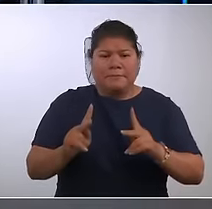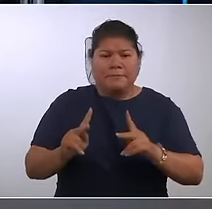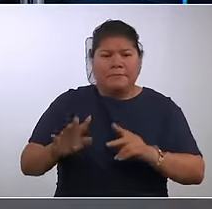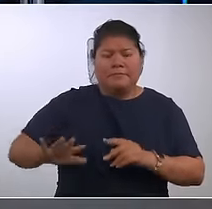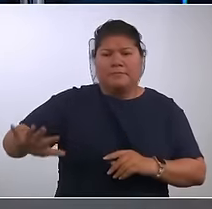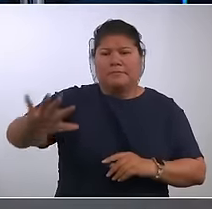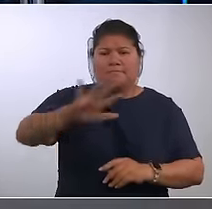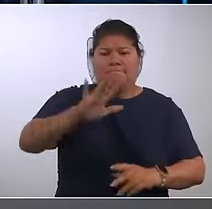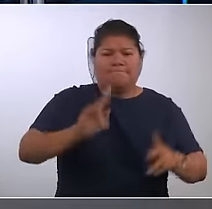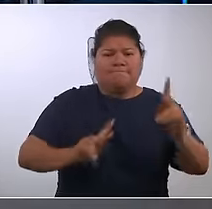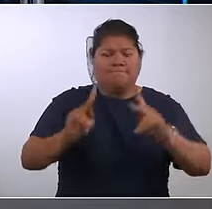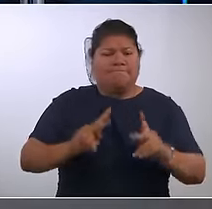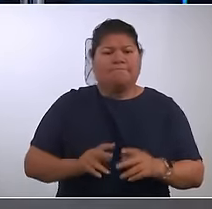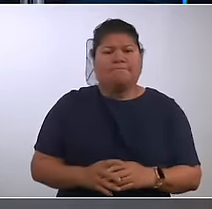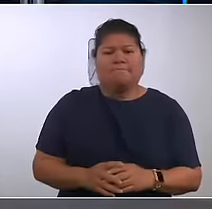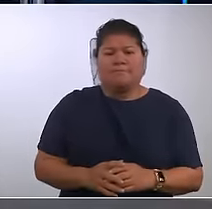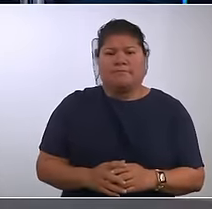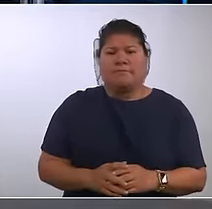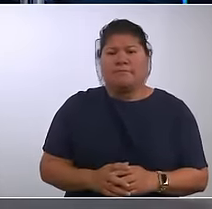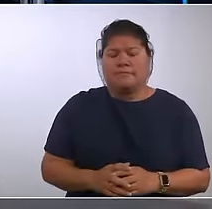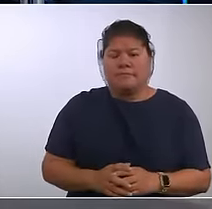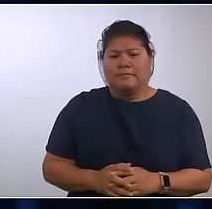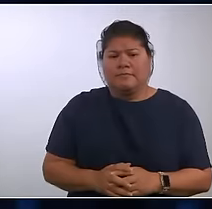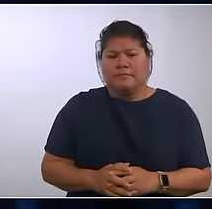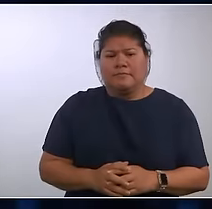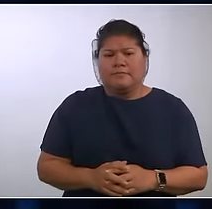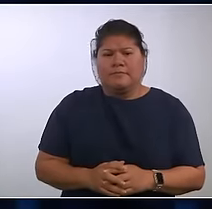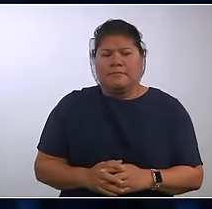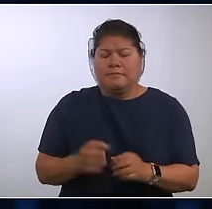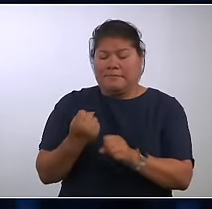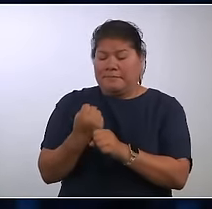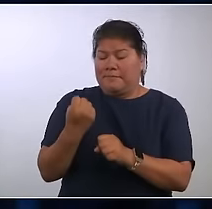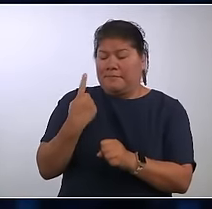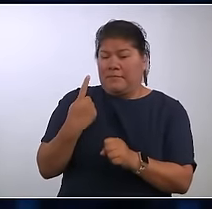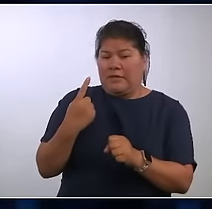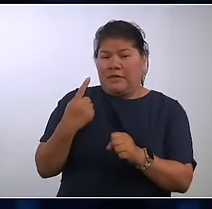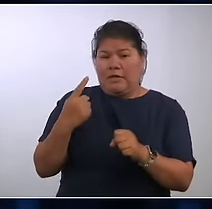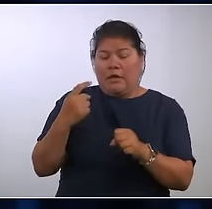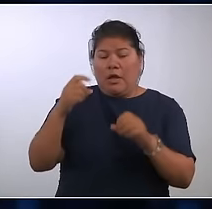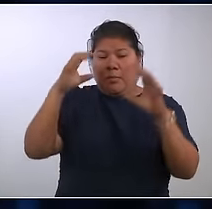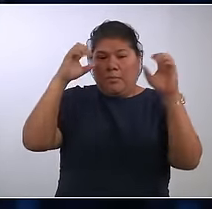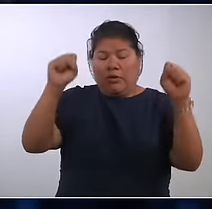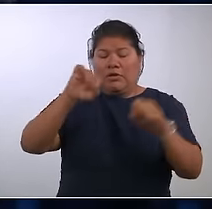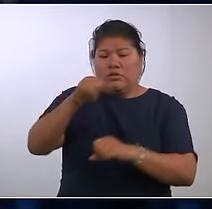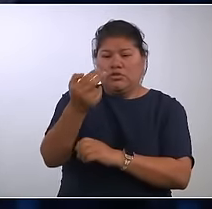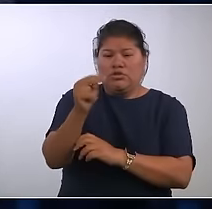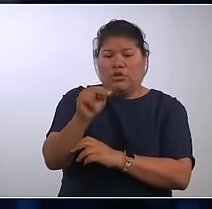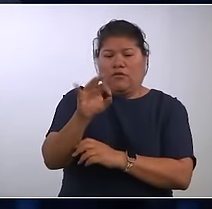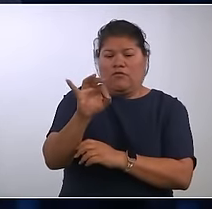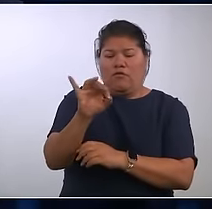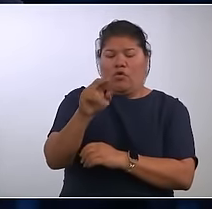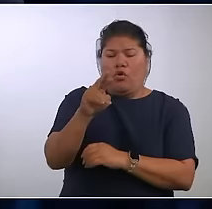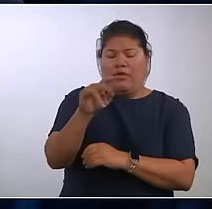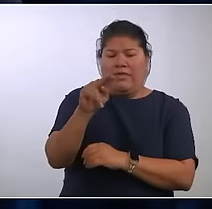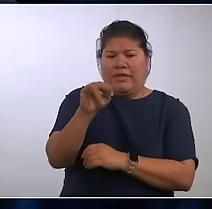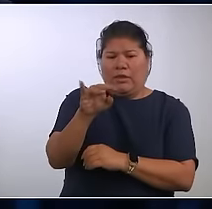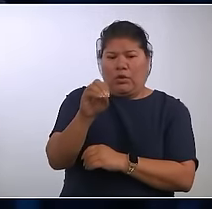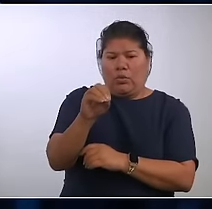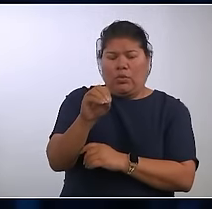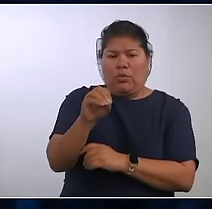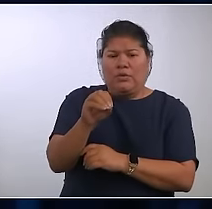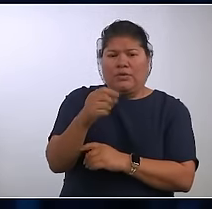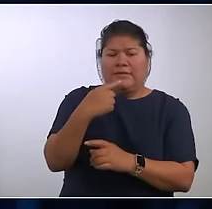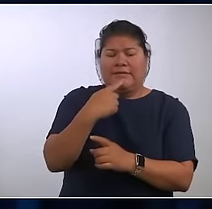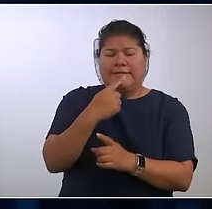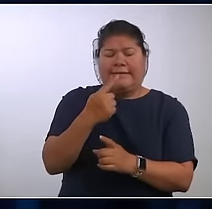pueblo de Dios. And that type of people among the people of God. El año pasado el presidente John Fortino. Last year President John Fortino.